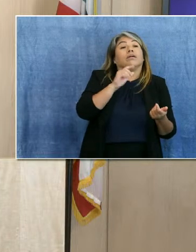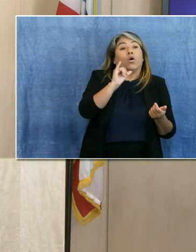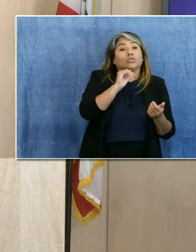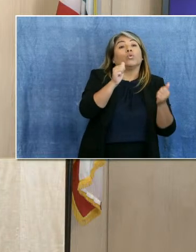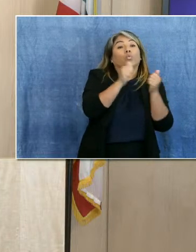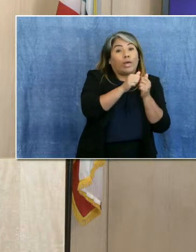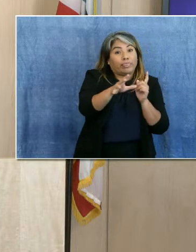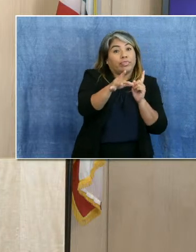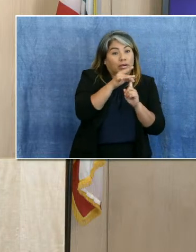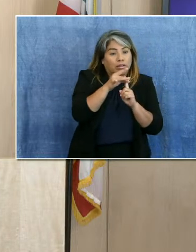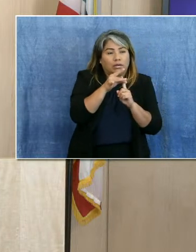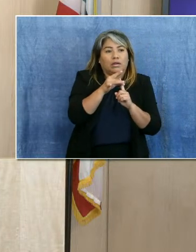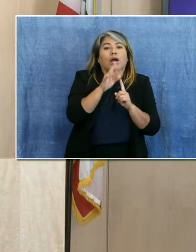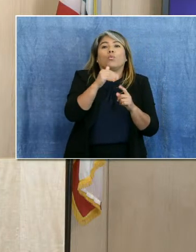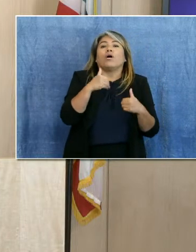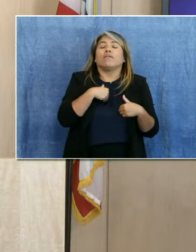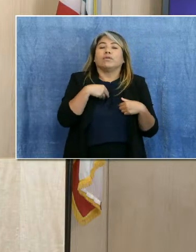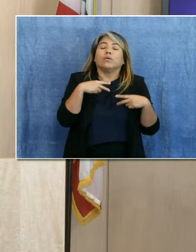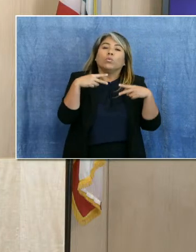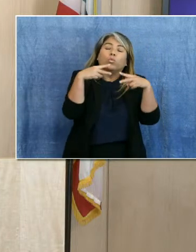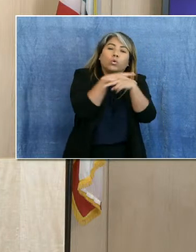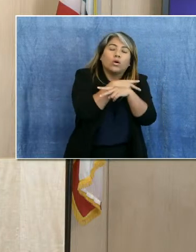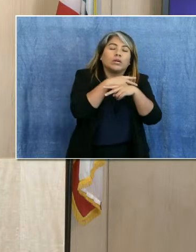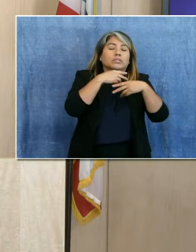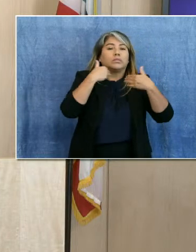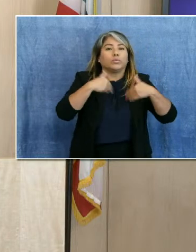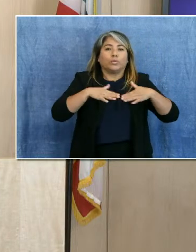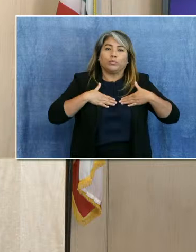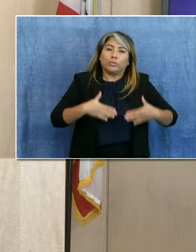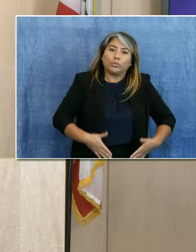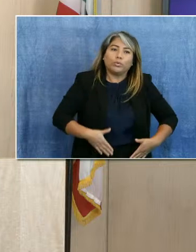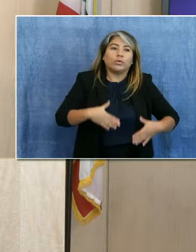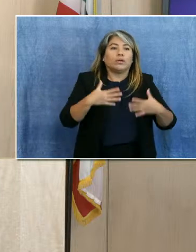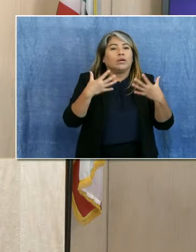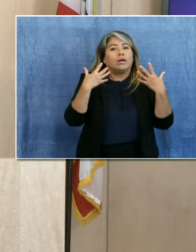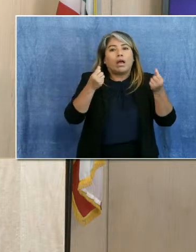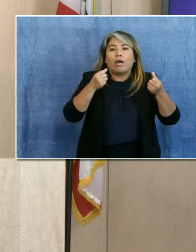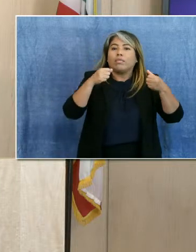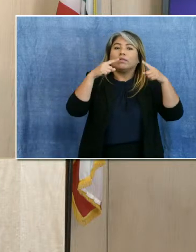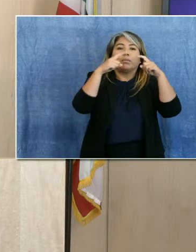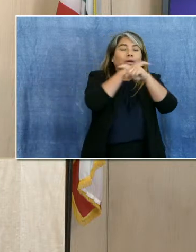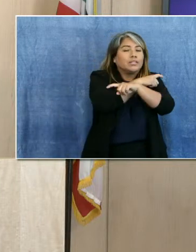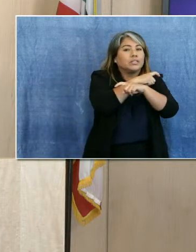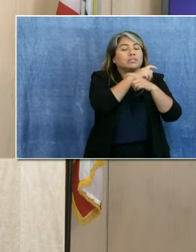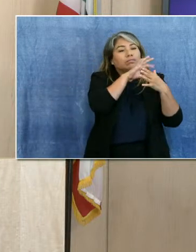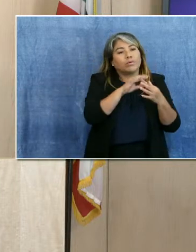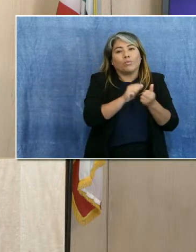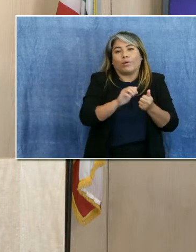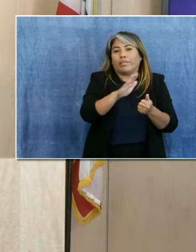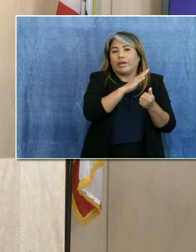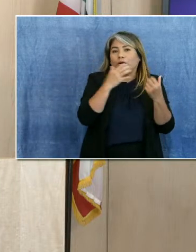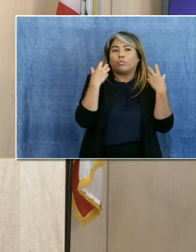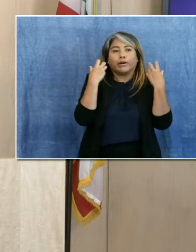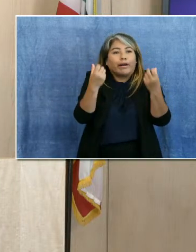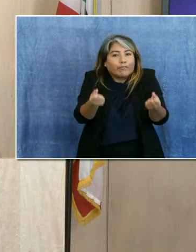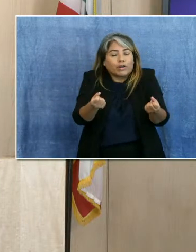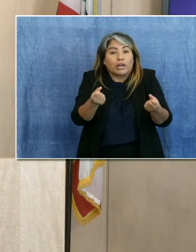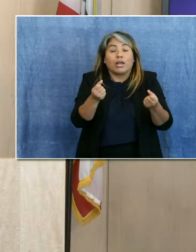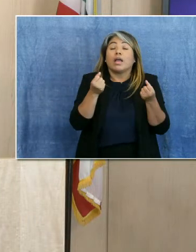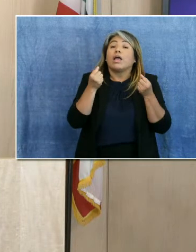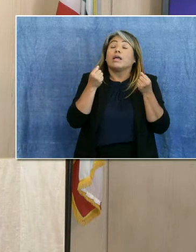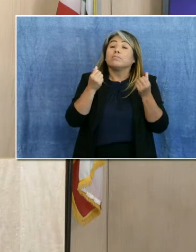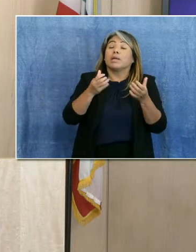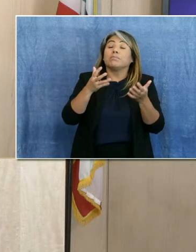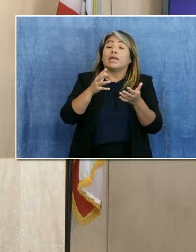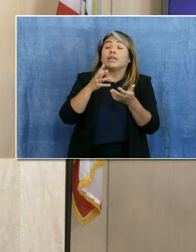infection, they are going to have worse complications associated with their recovery, and in many